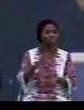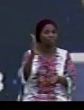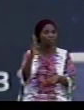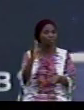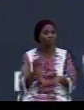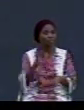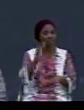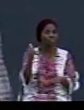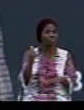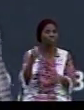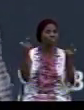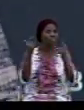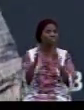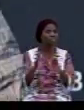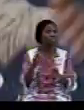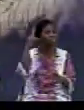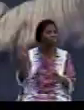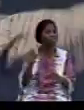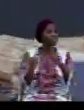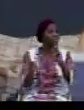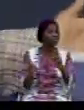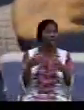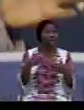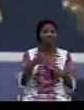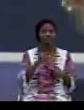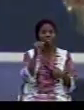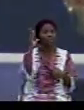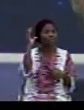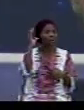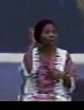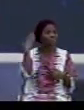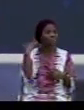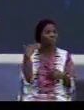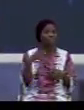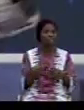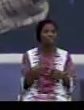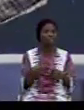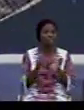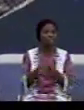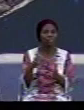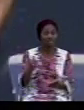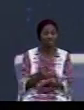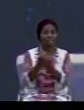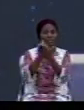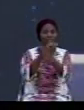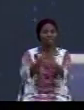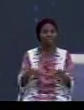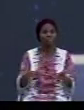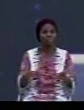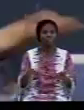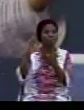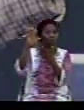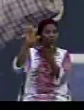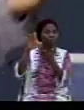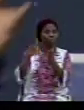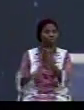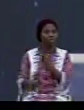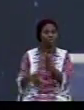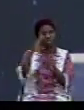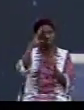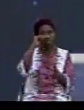forever. Have you not heard? A helpless, hopeless man, woman at